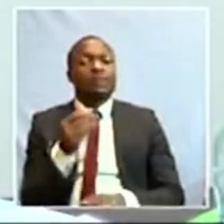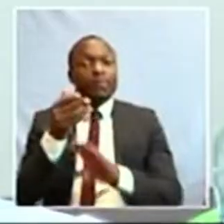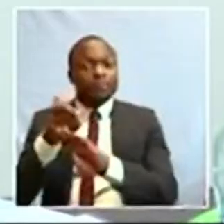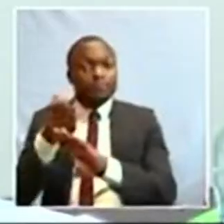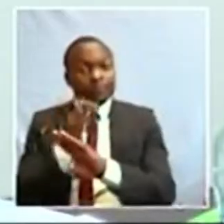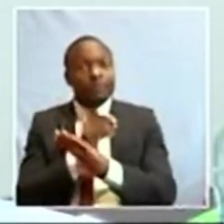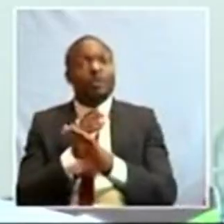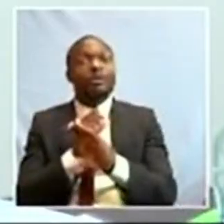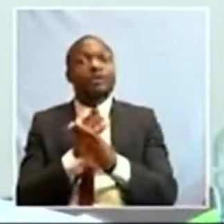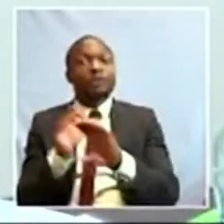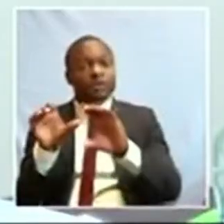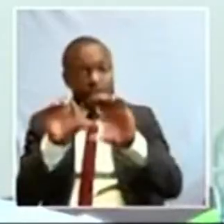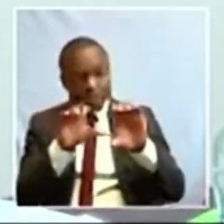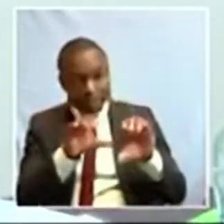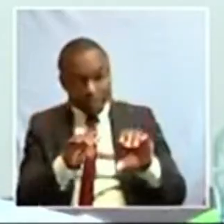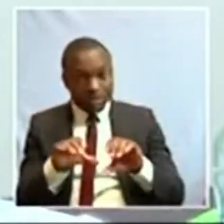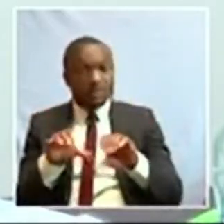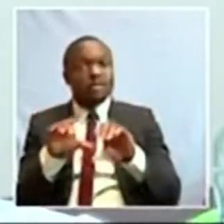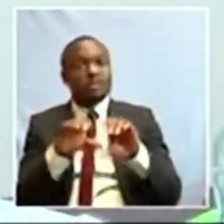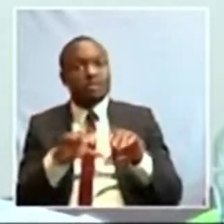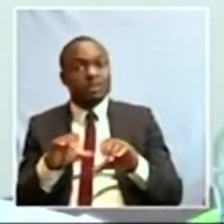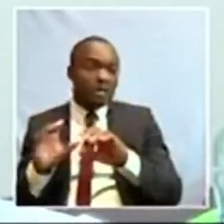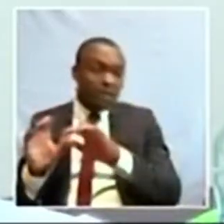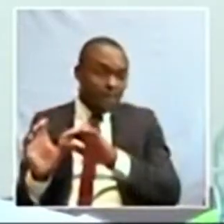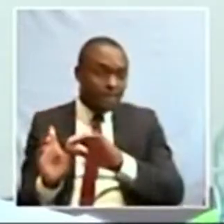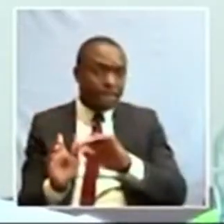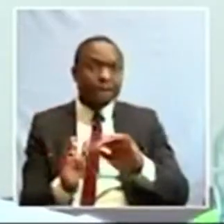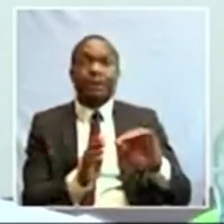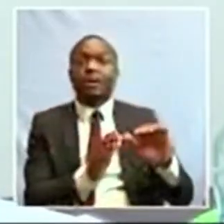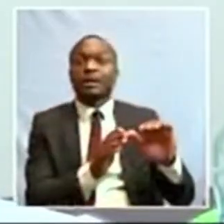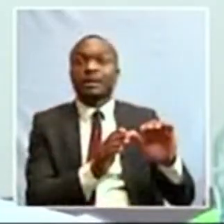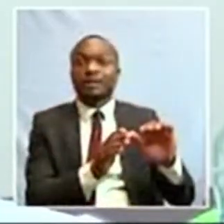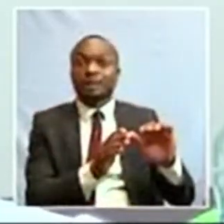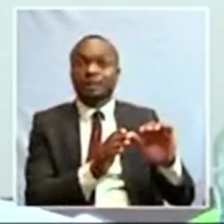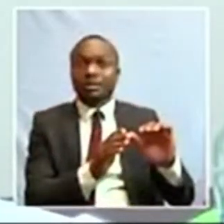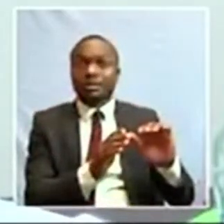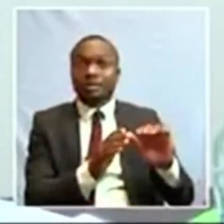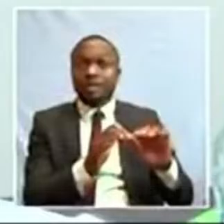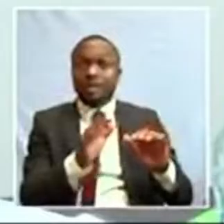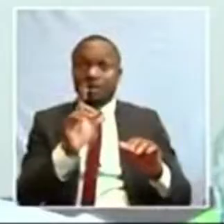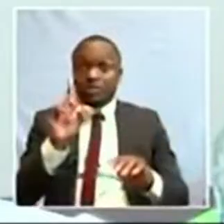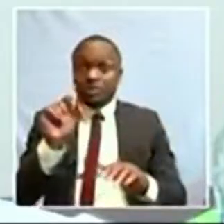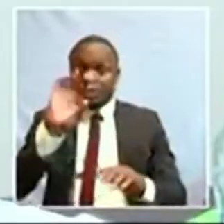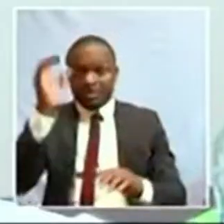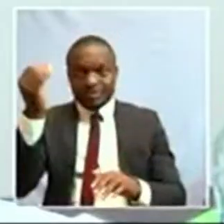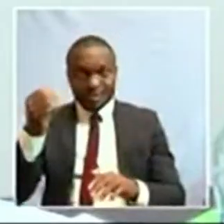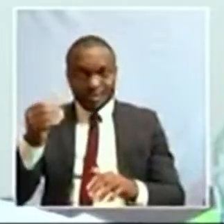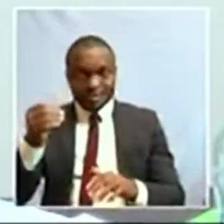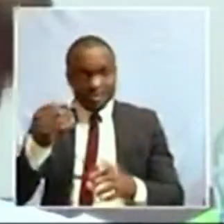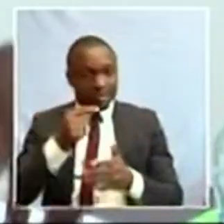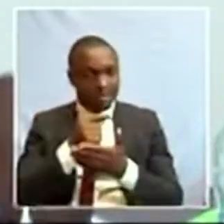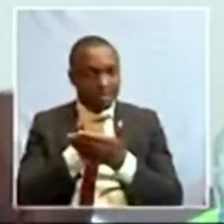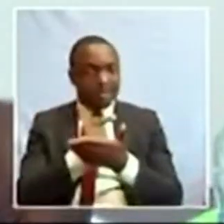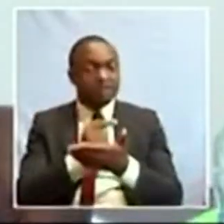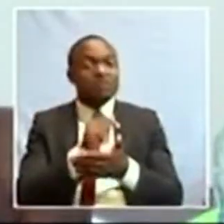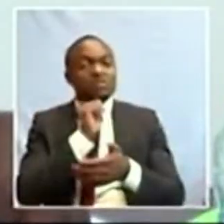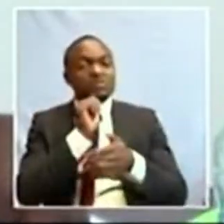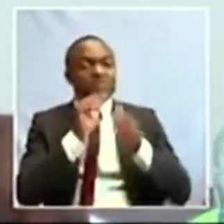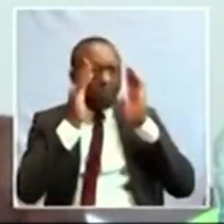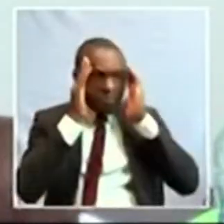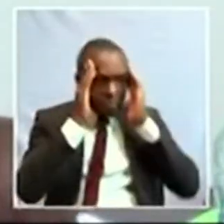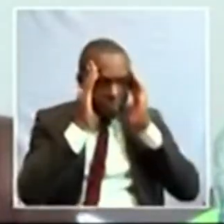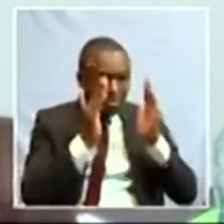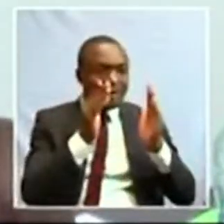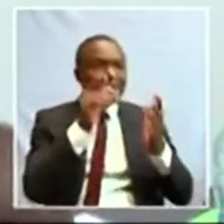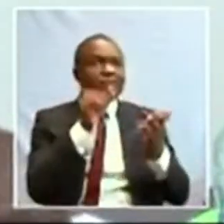Before we did away with the loan equalization fund, capping the 20%. Instead of attending to